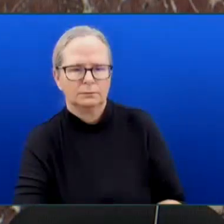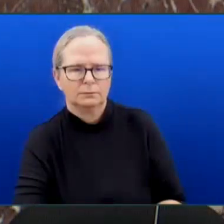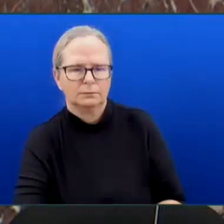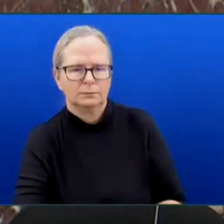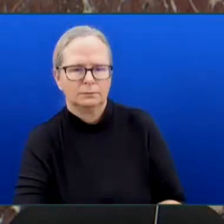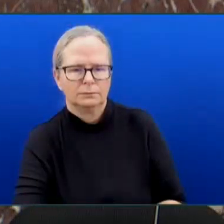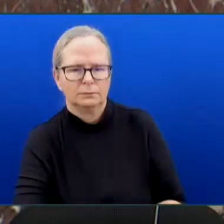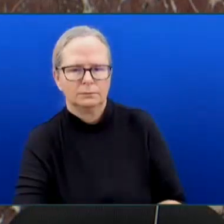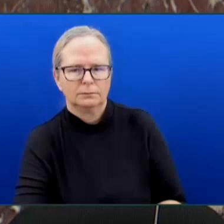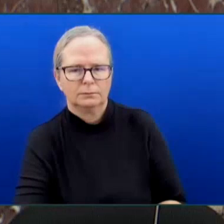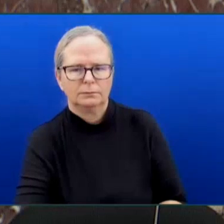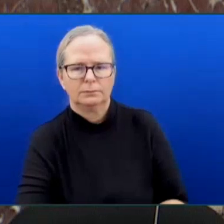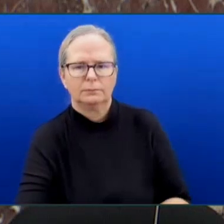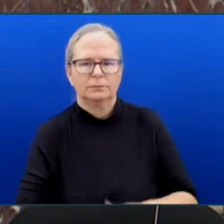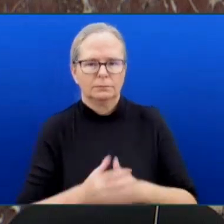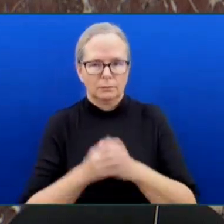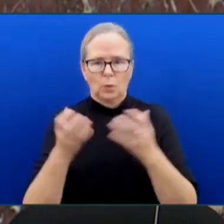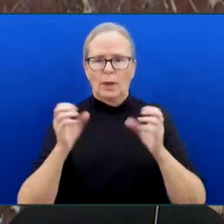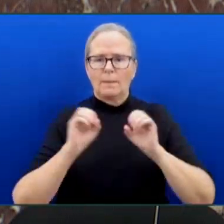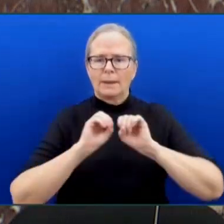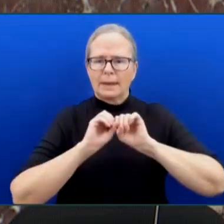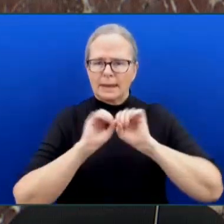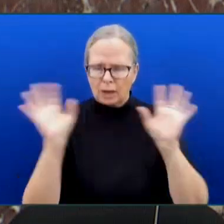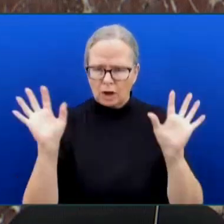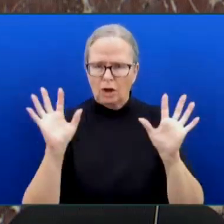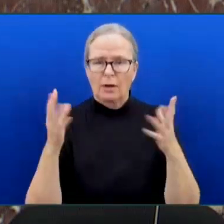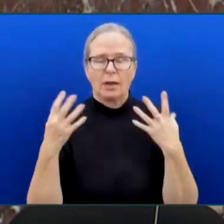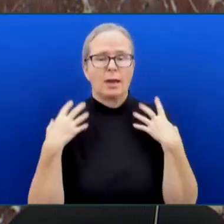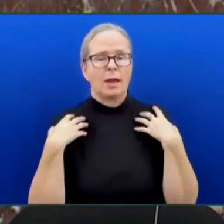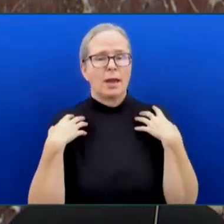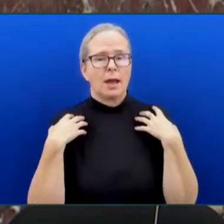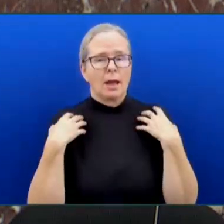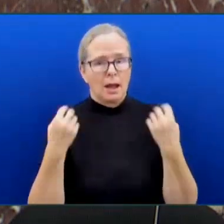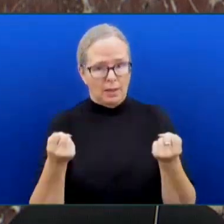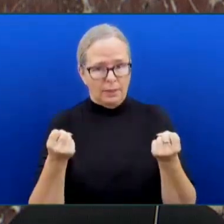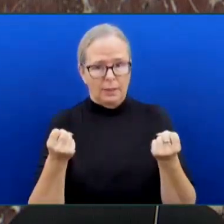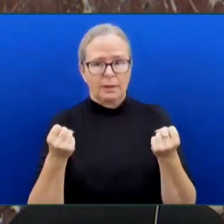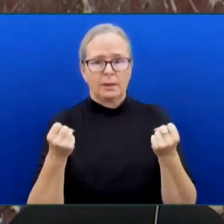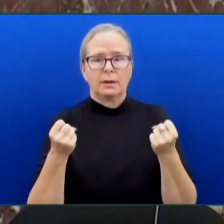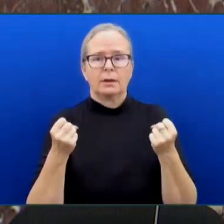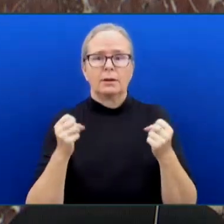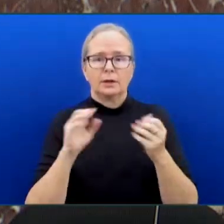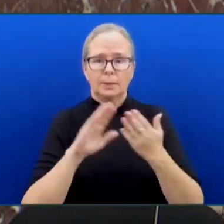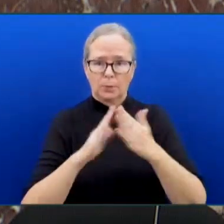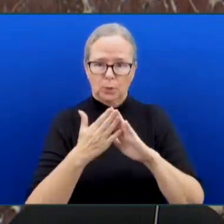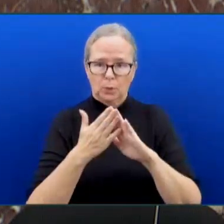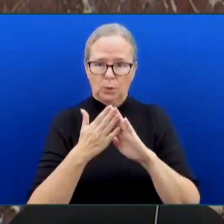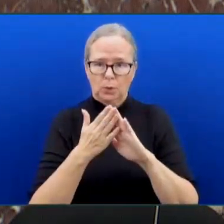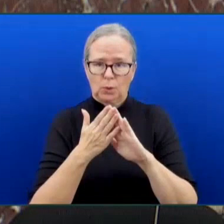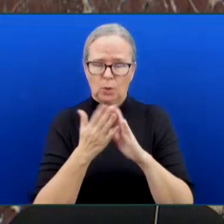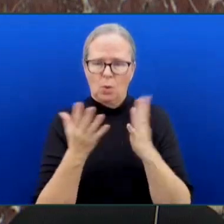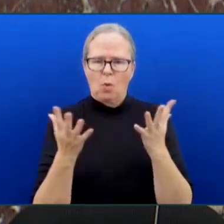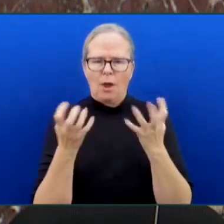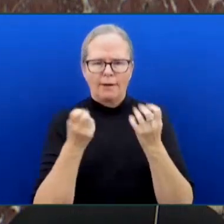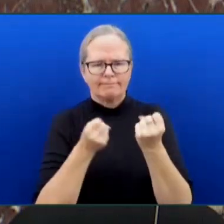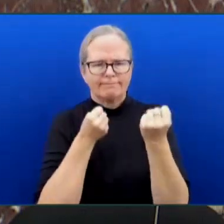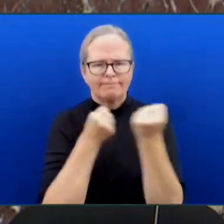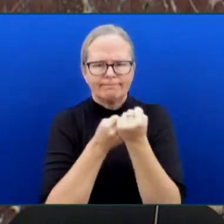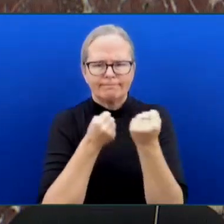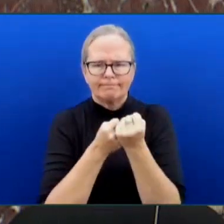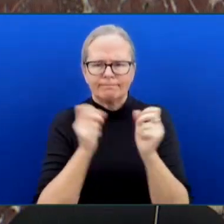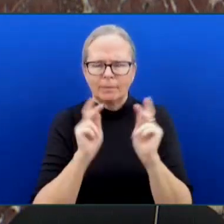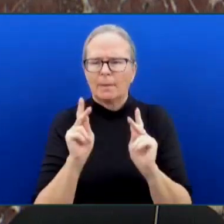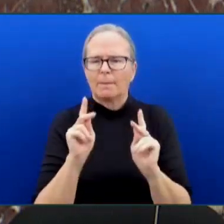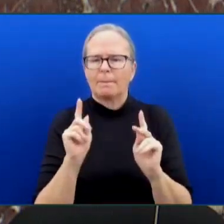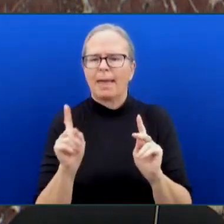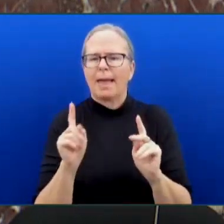alive, not endorsing a situation that is leading to increased addiction and potentially death. Under